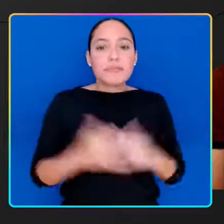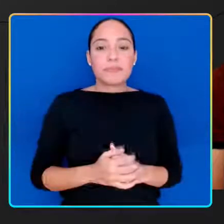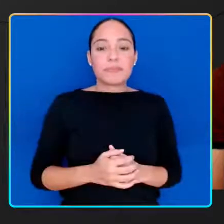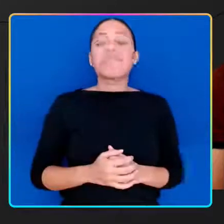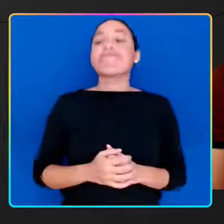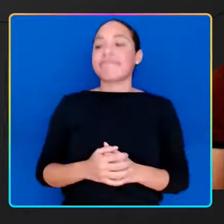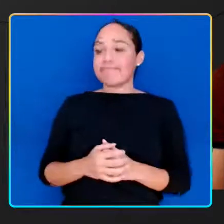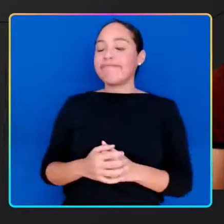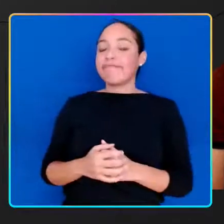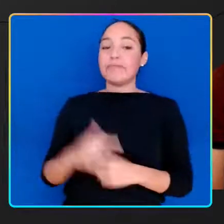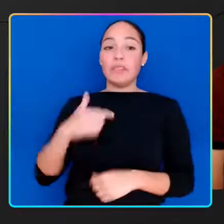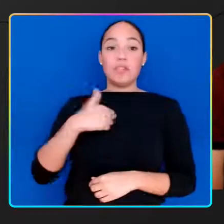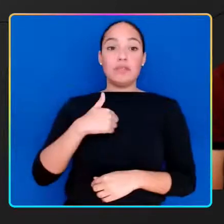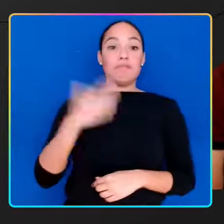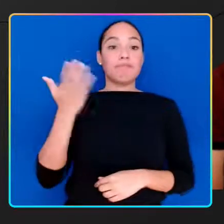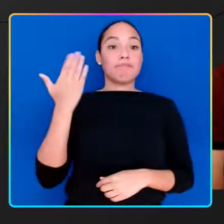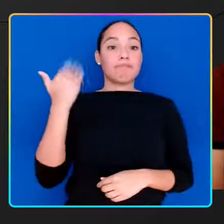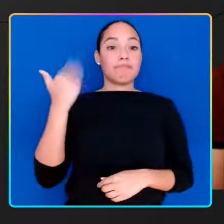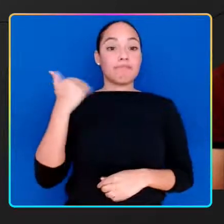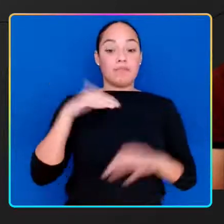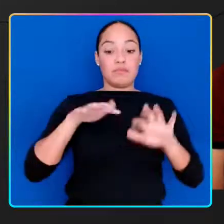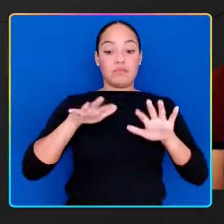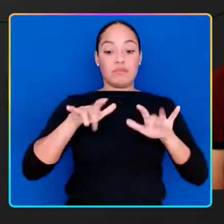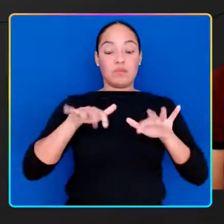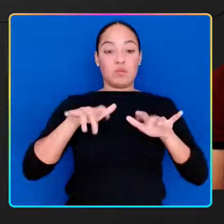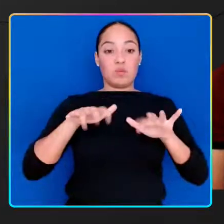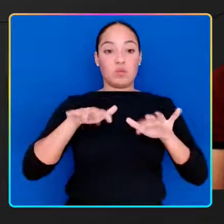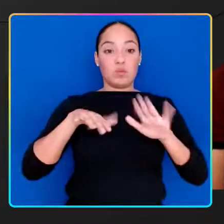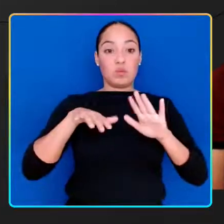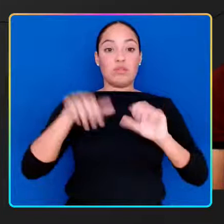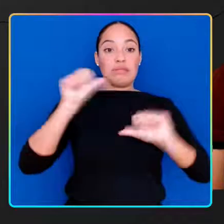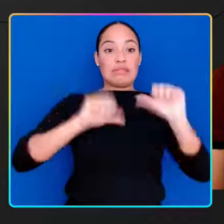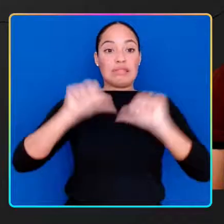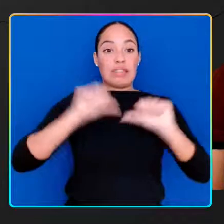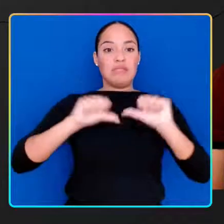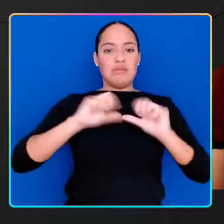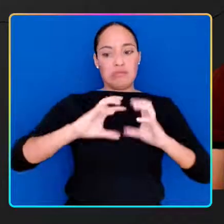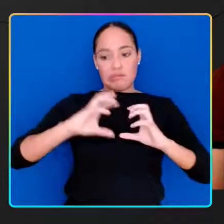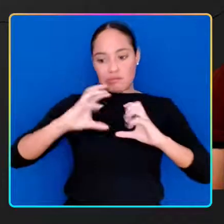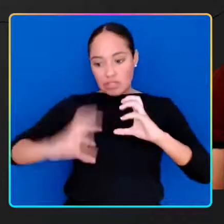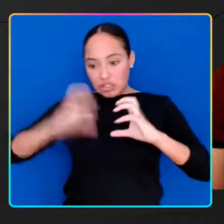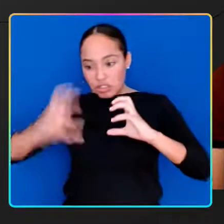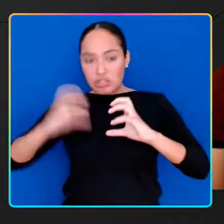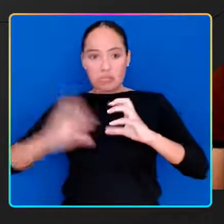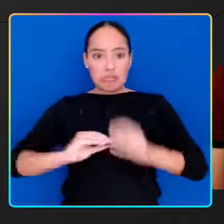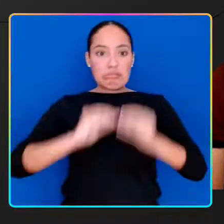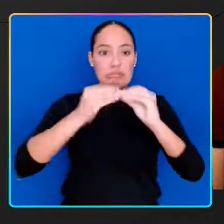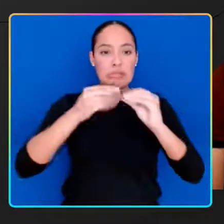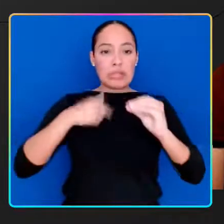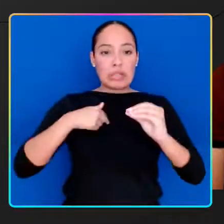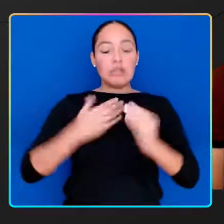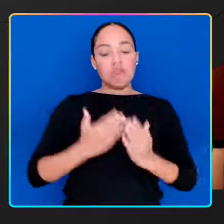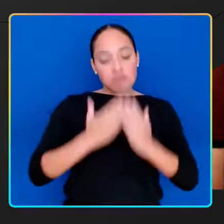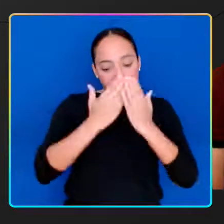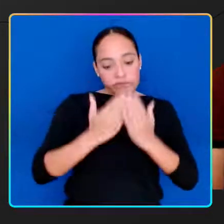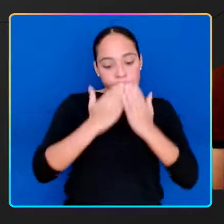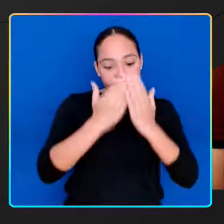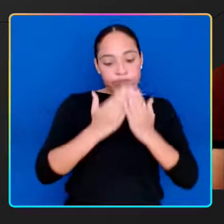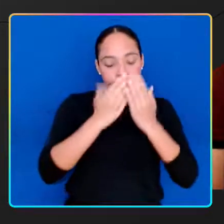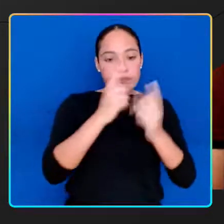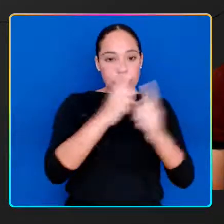then, and then moved in a consultancy firm for almost 10 years, working on Microsoft technology, ranging